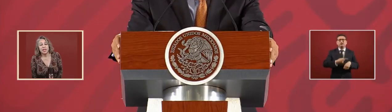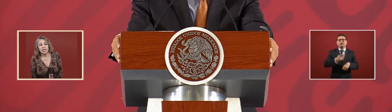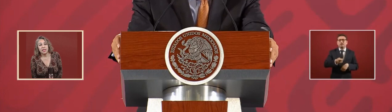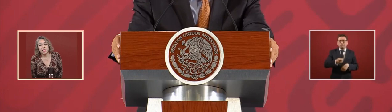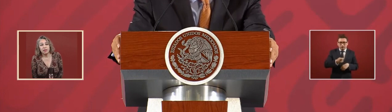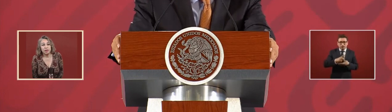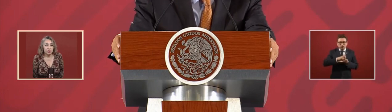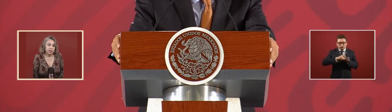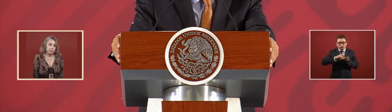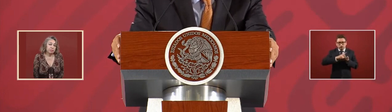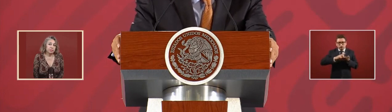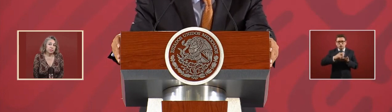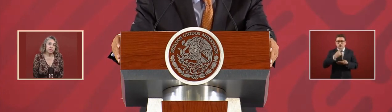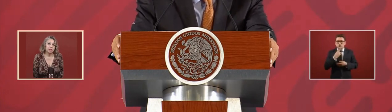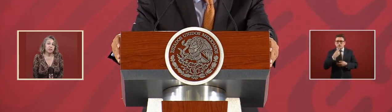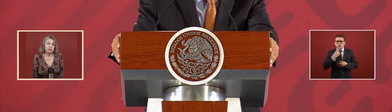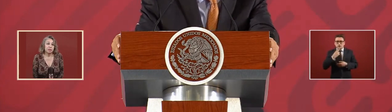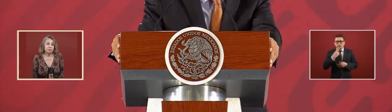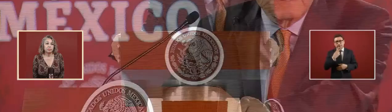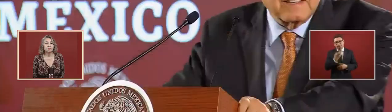drug addicted.